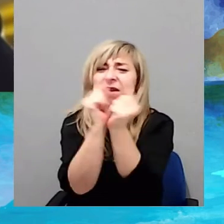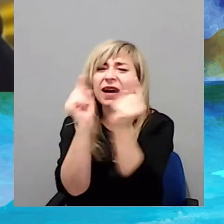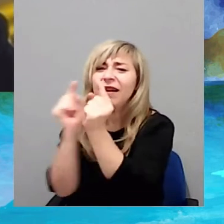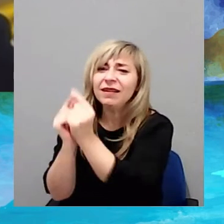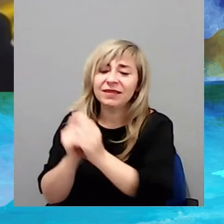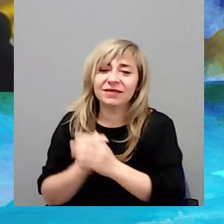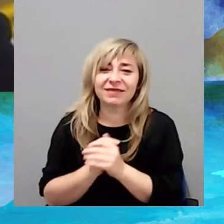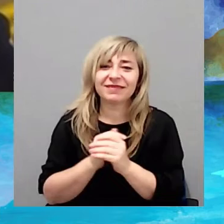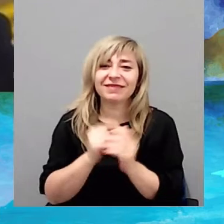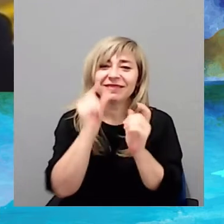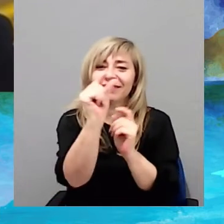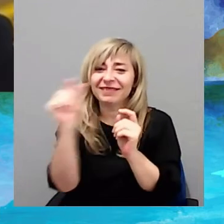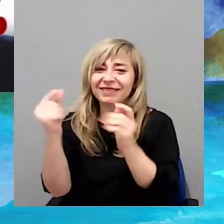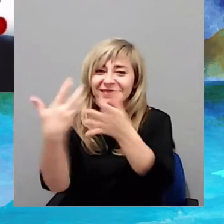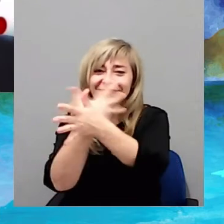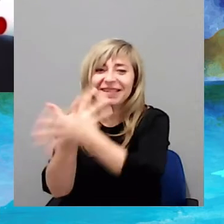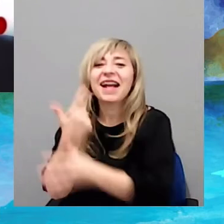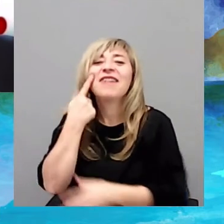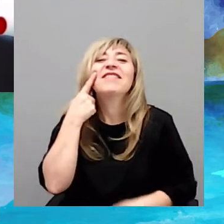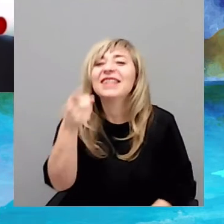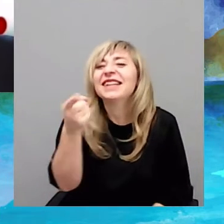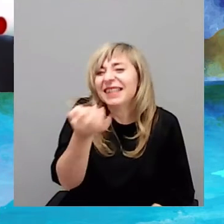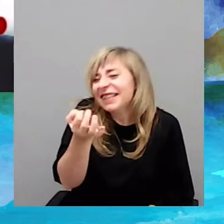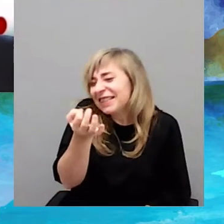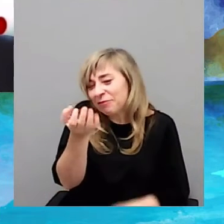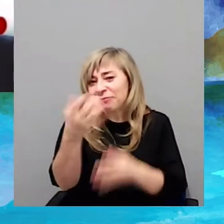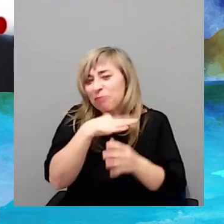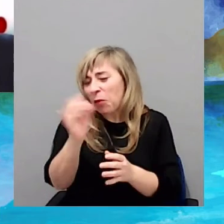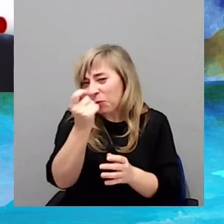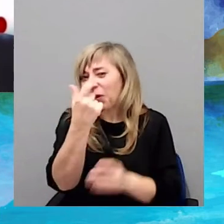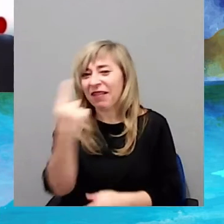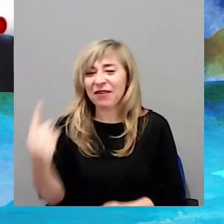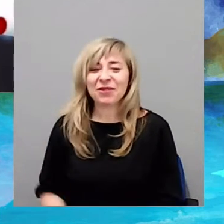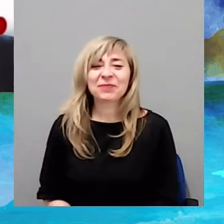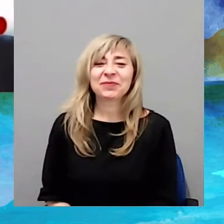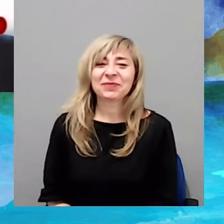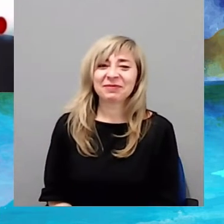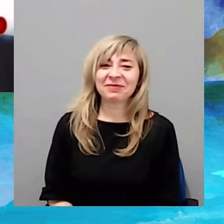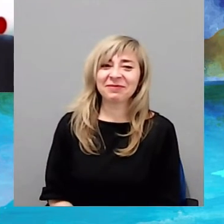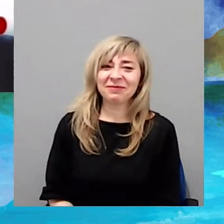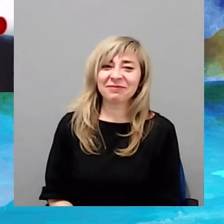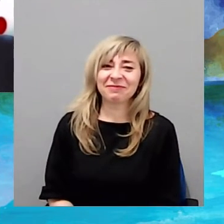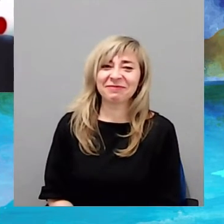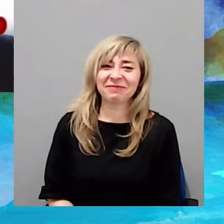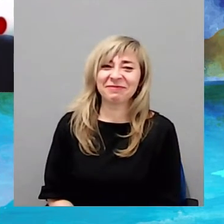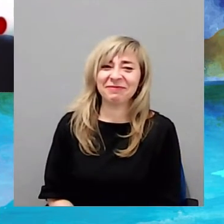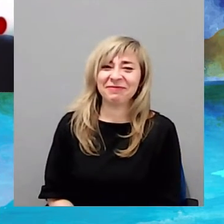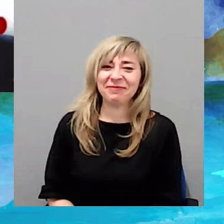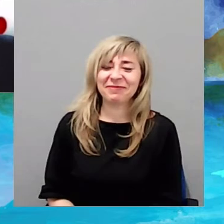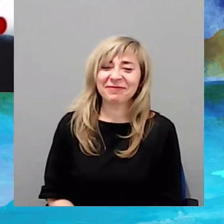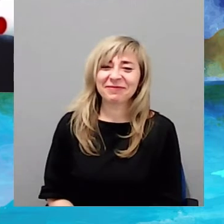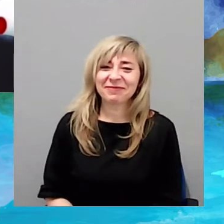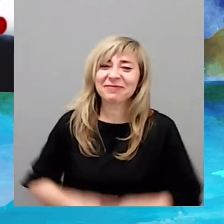gustaría process works apoyaros, and ¿no? En este aspecto. how would you like things to work in this sense? Cualquiera de vosotros. Anyone Vale, can pues si answer.